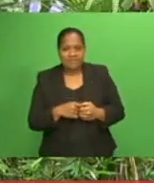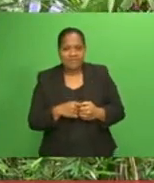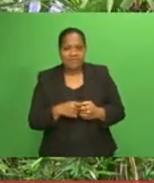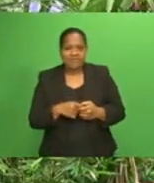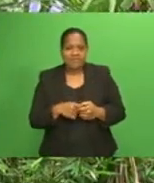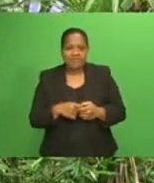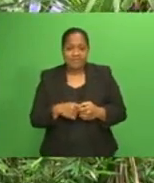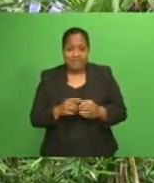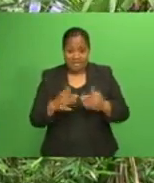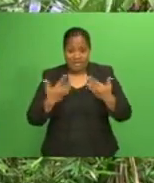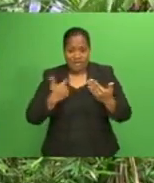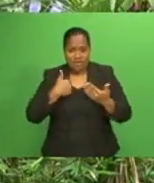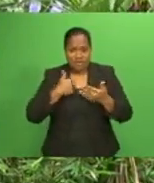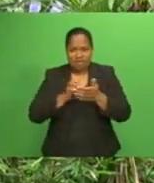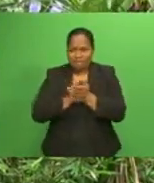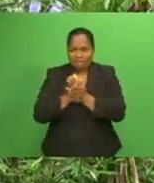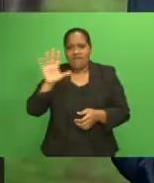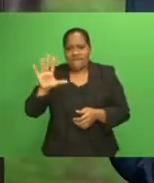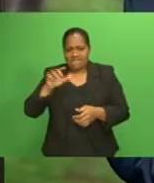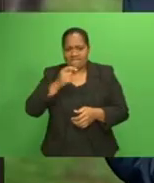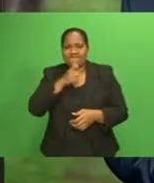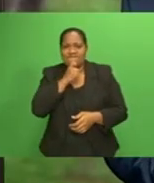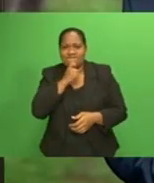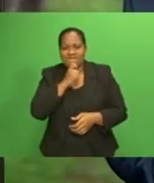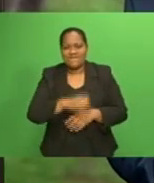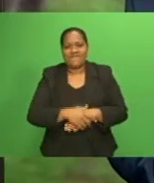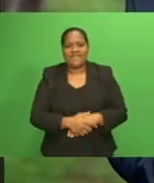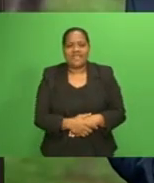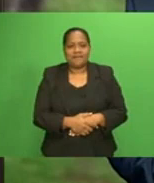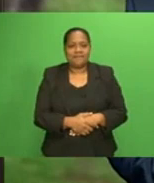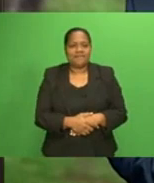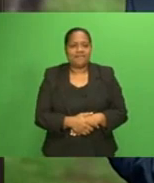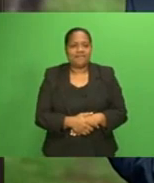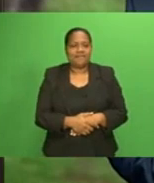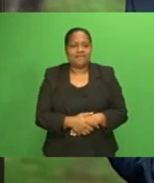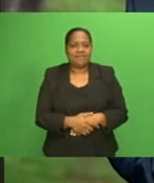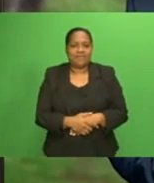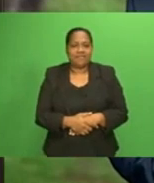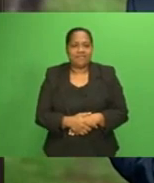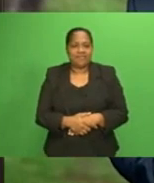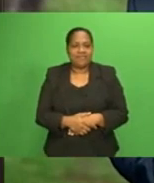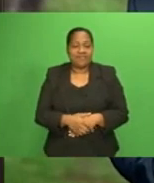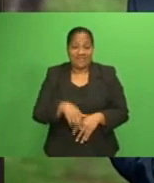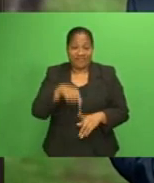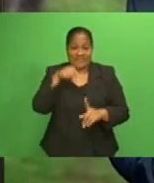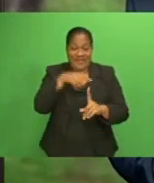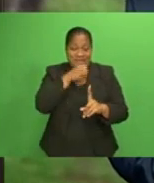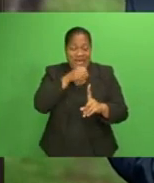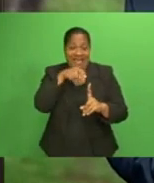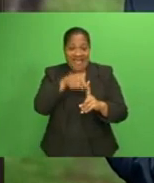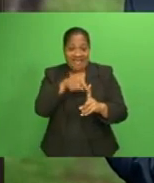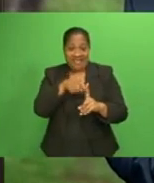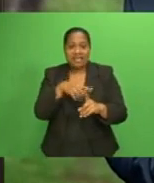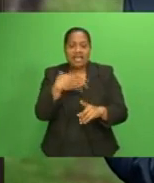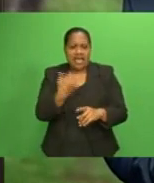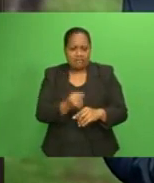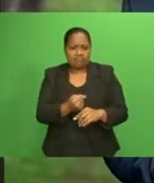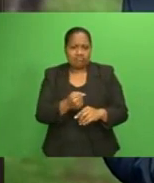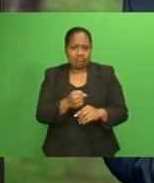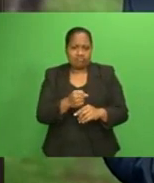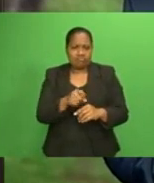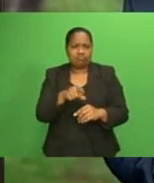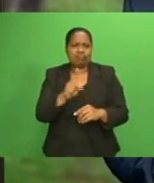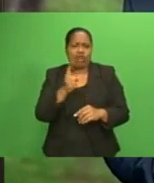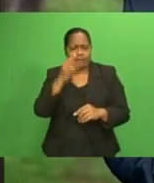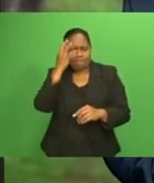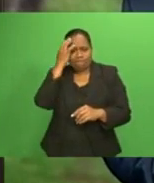I'm looking at representing the Flying Fijians as well. Kaiviti's Siltails dummy half Penaya Leveleve has one aim, and that is to be part of the